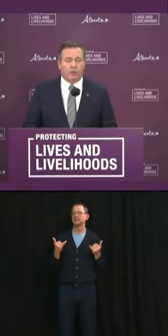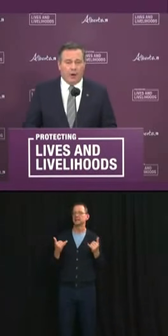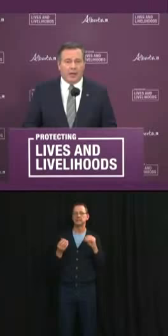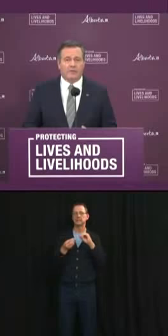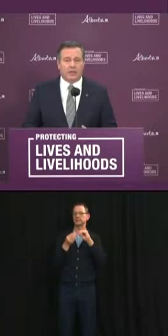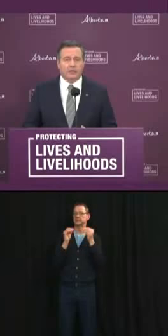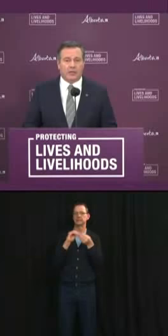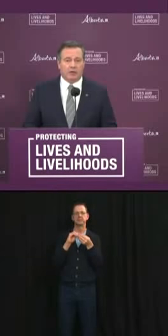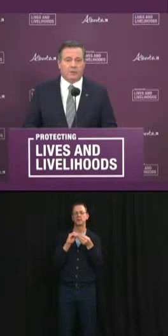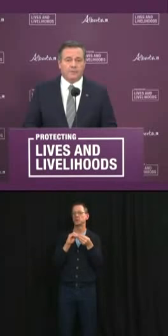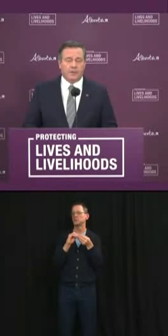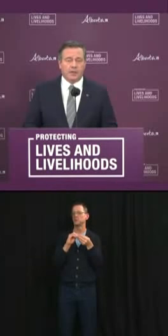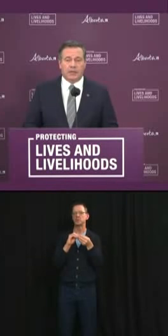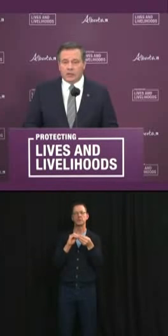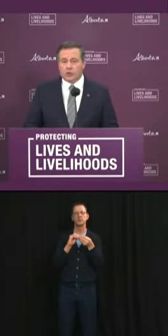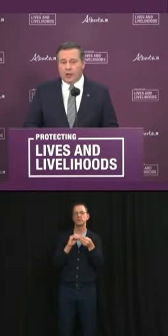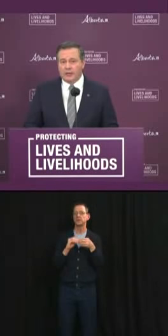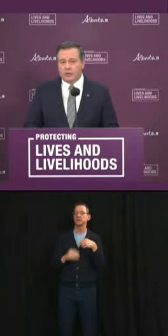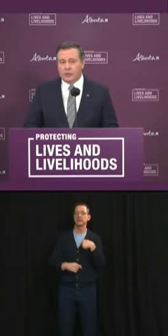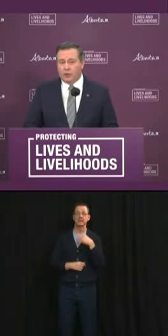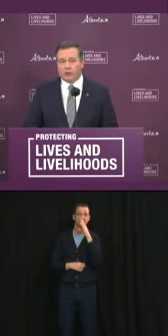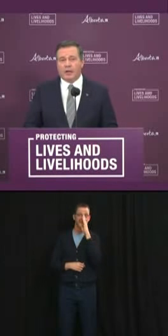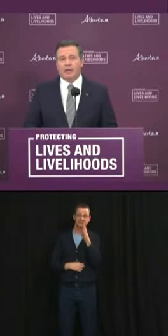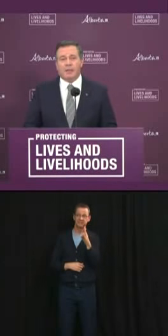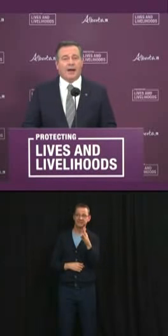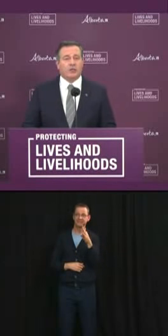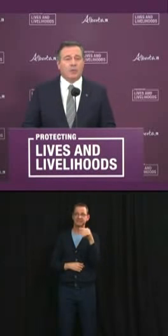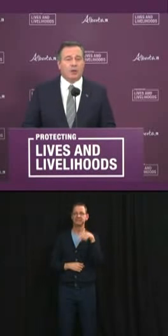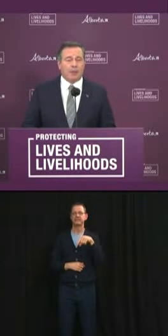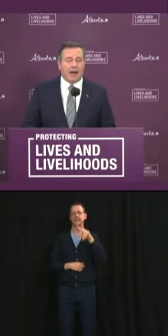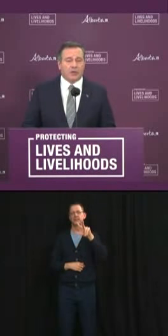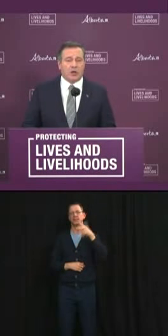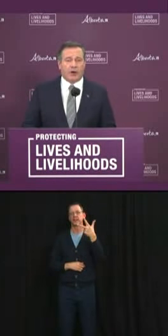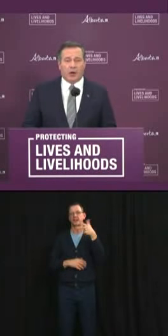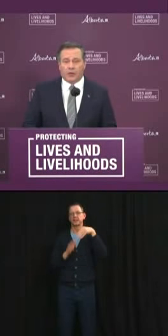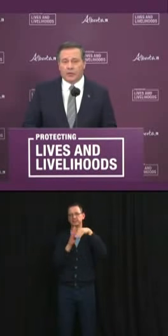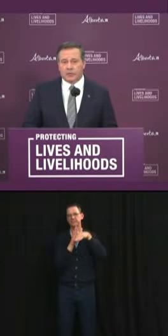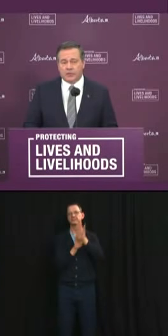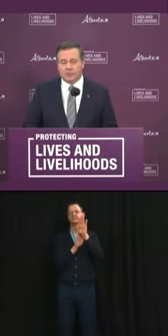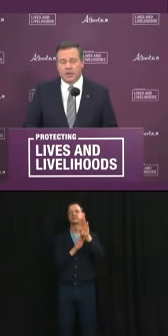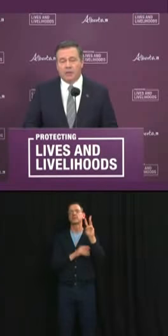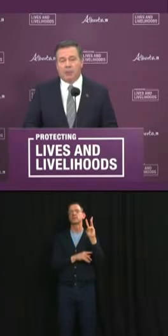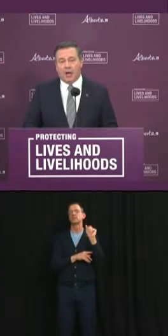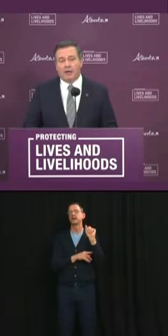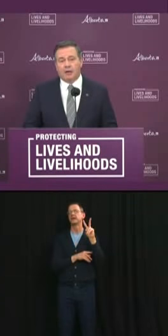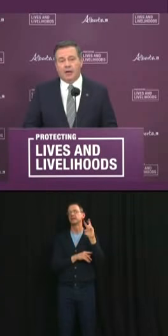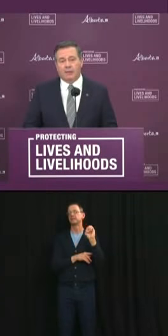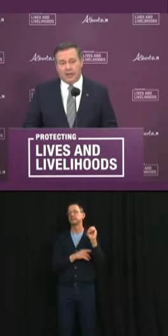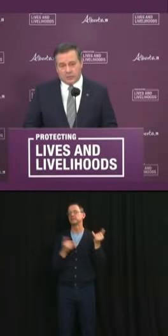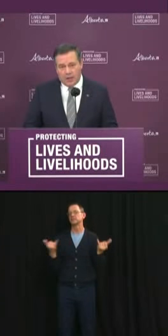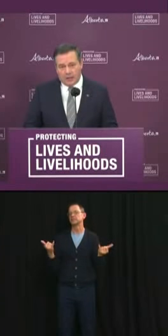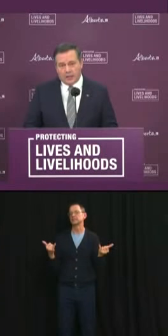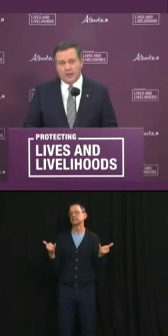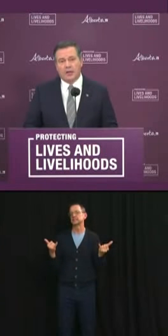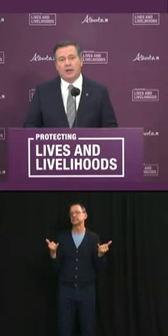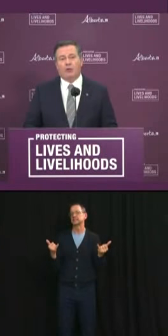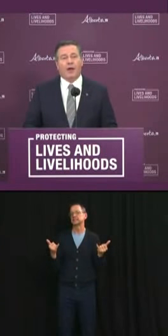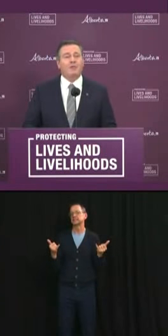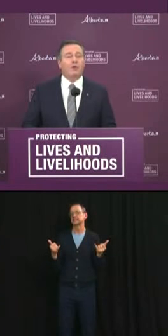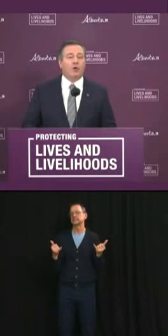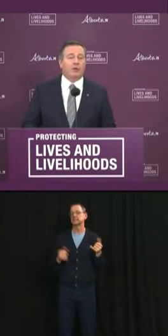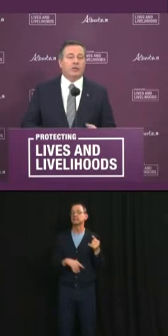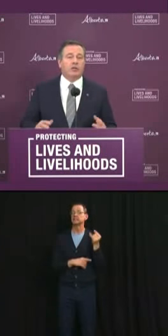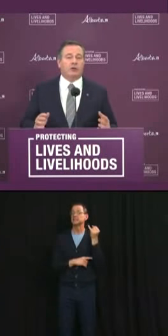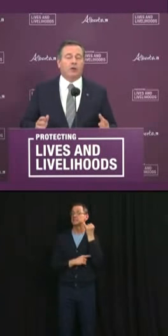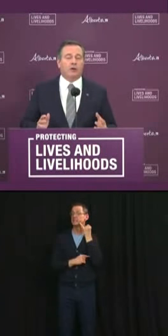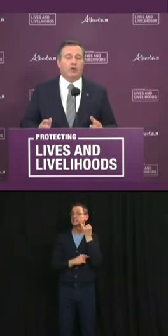this wave is here. These trends would threaten the maximum capacity of our healthcare system by next month, right